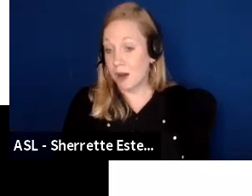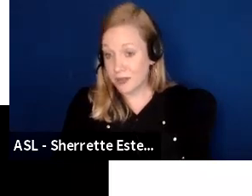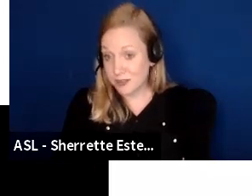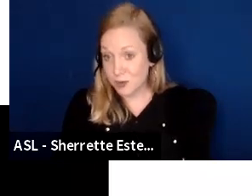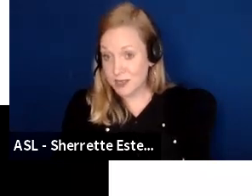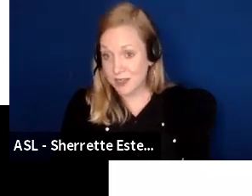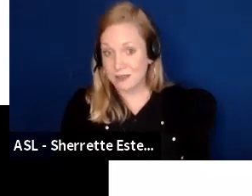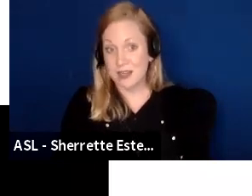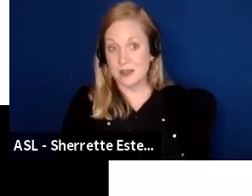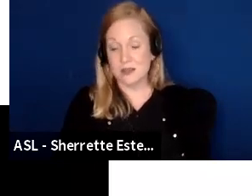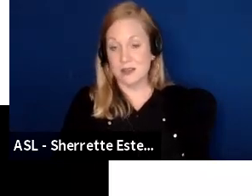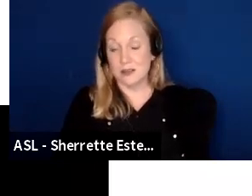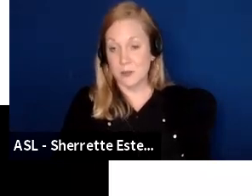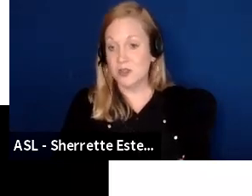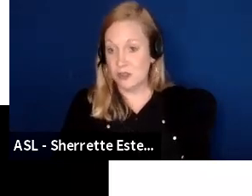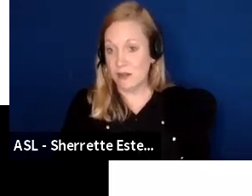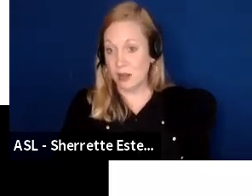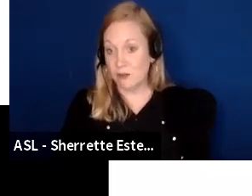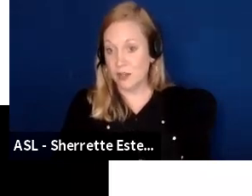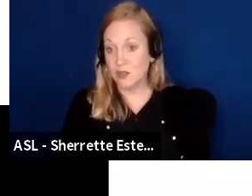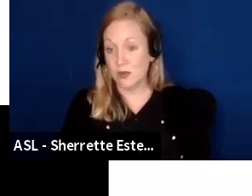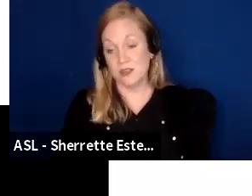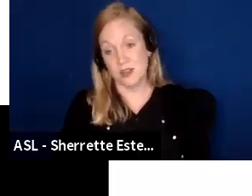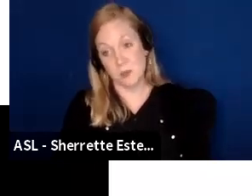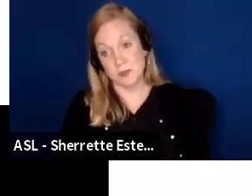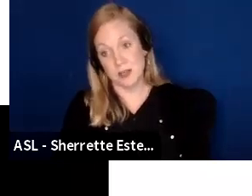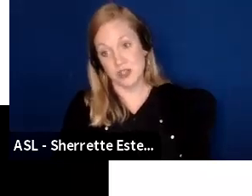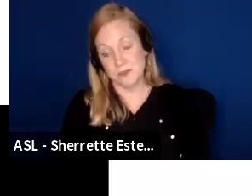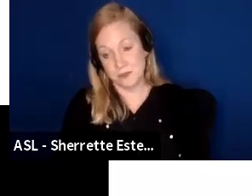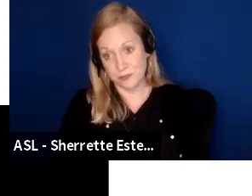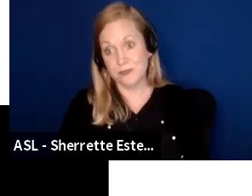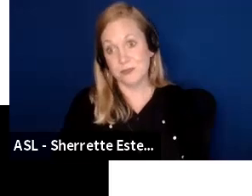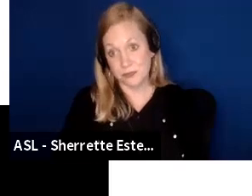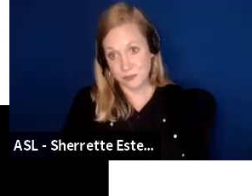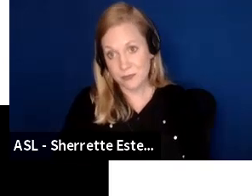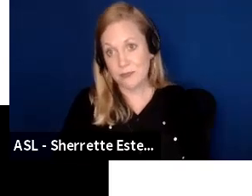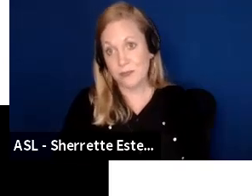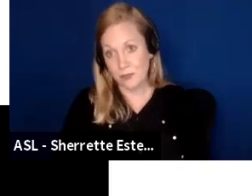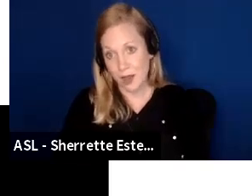So obviously you can see it does, the person that they're having a conversation with does not show up as much.